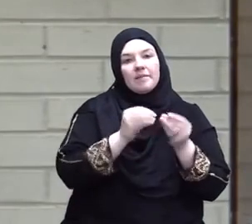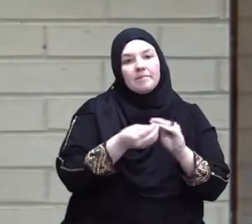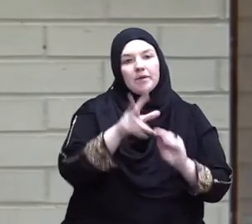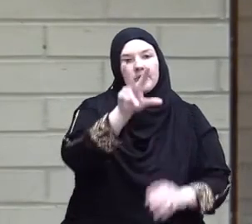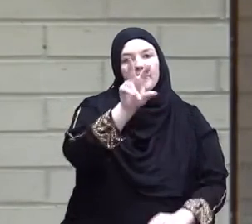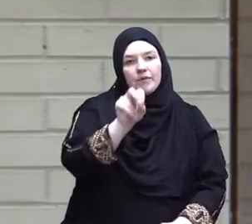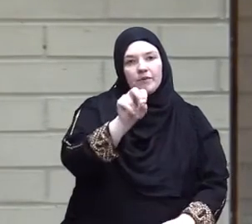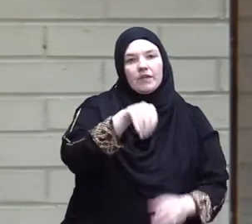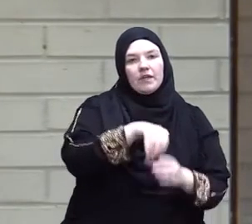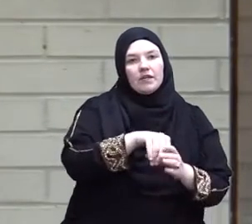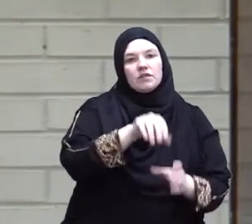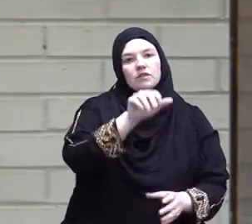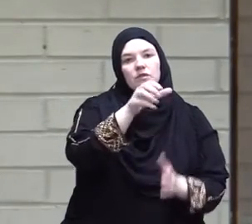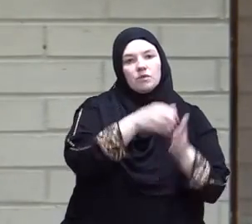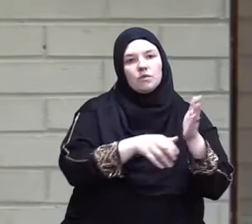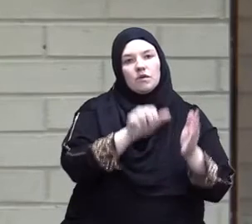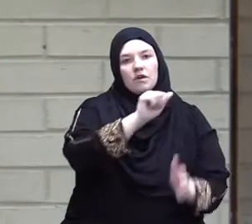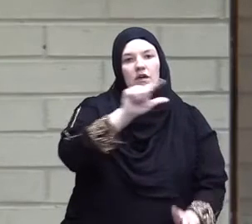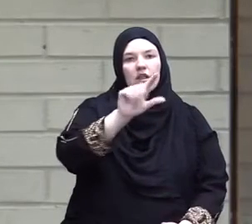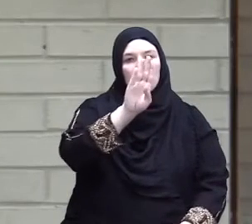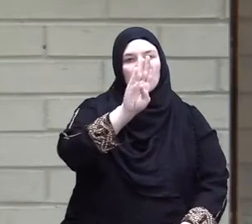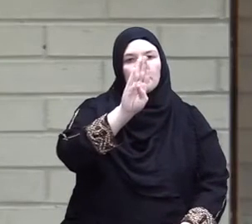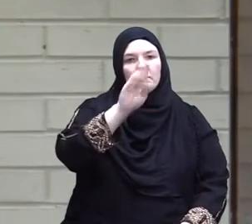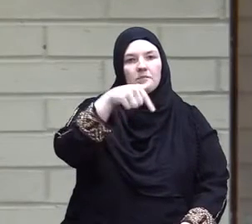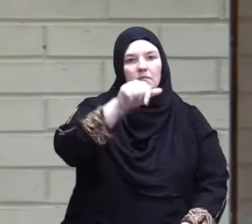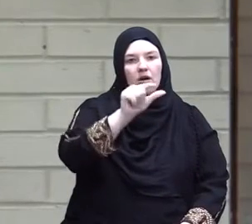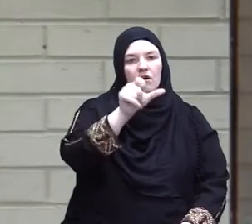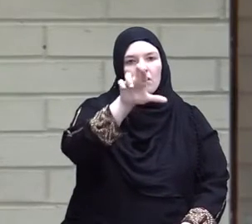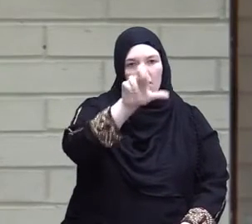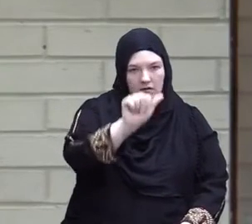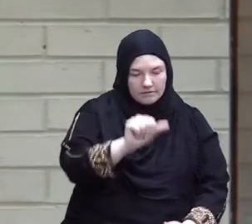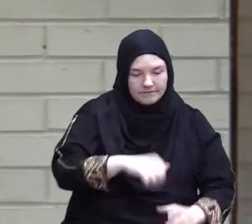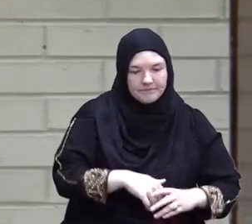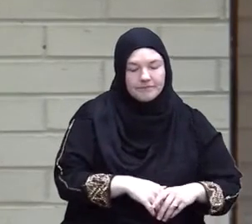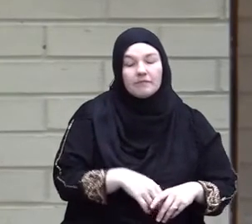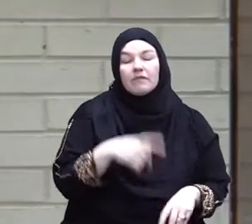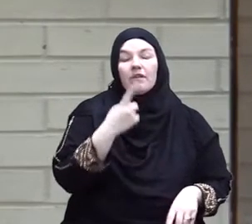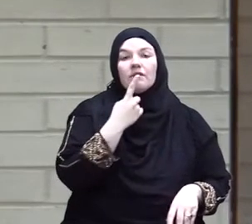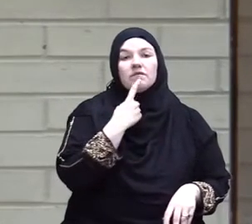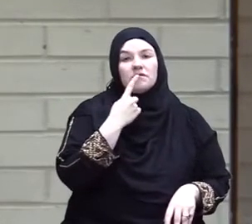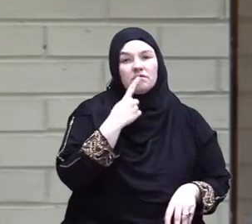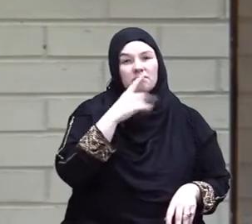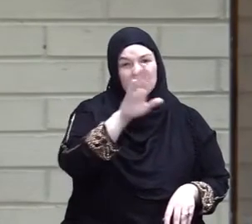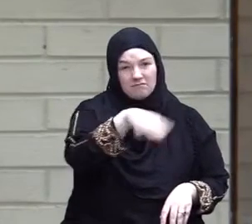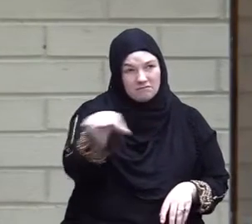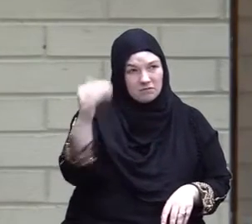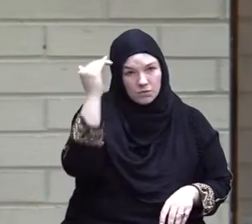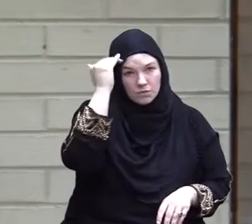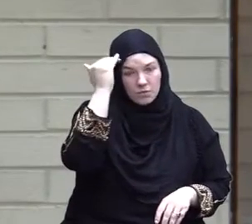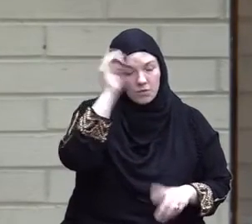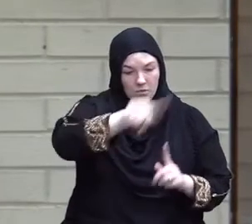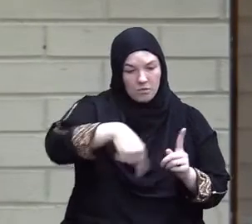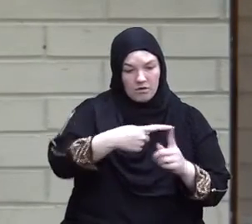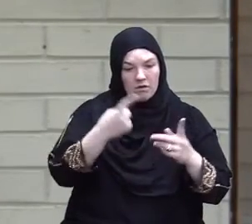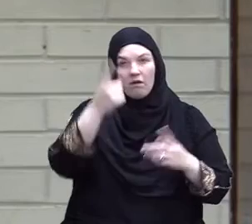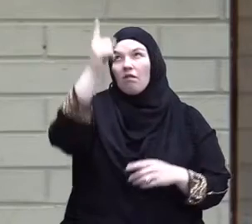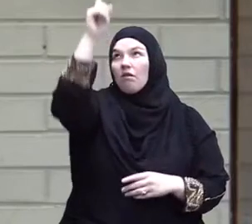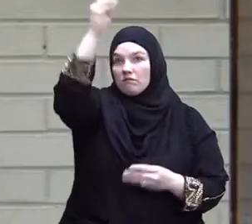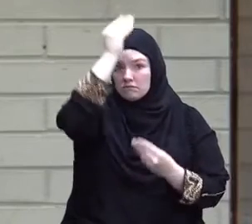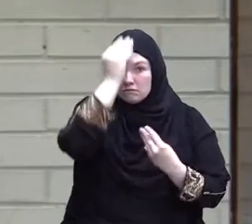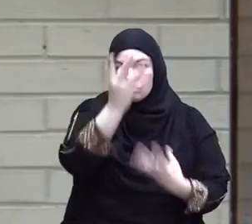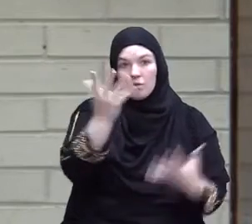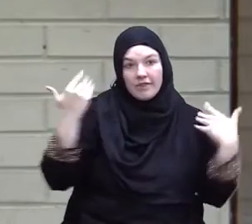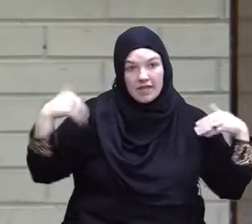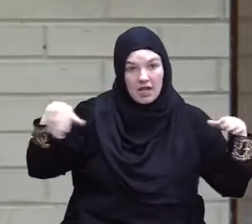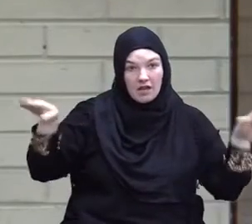Al-Baqarah. And remember and behold, when Allah told the angels, I